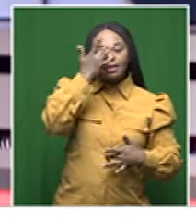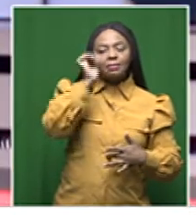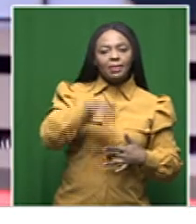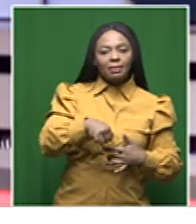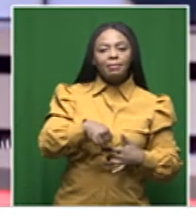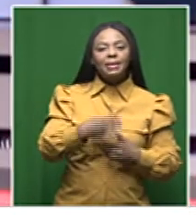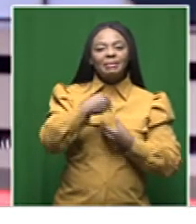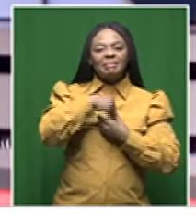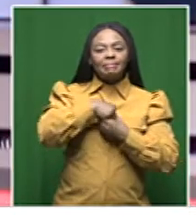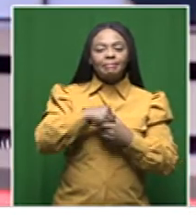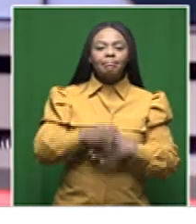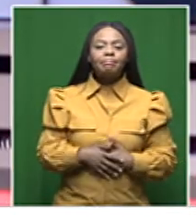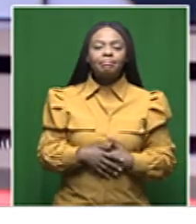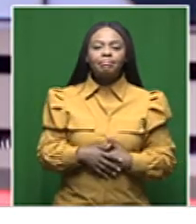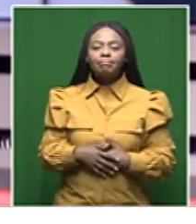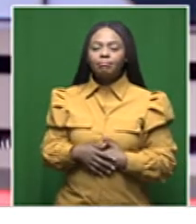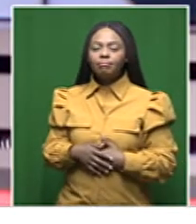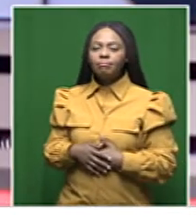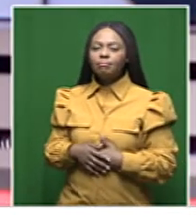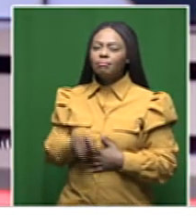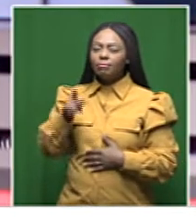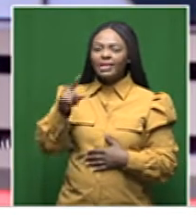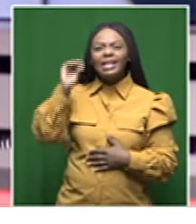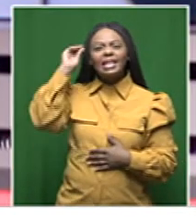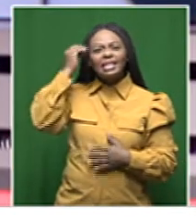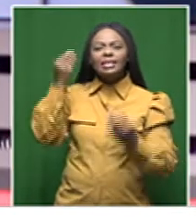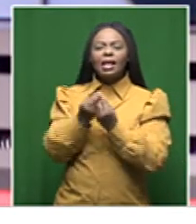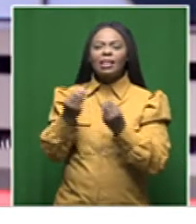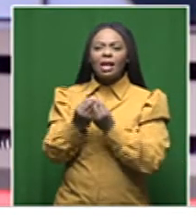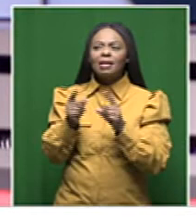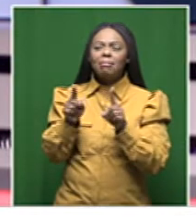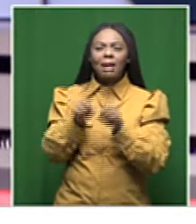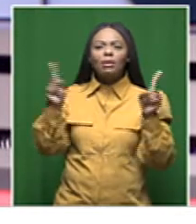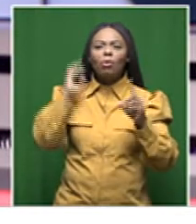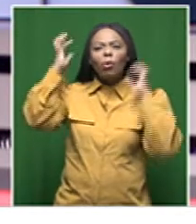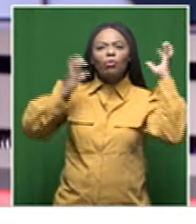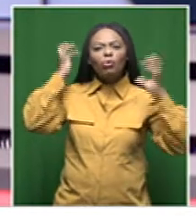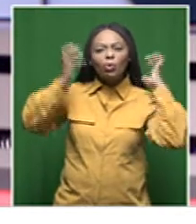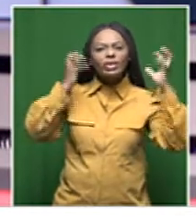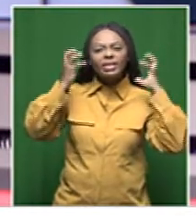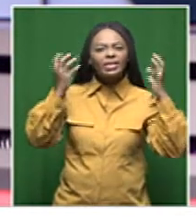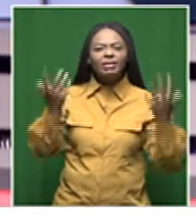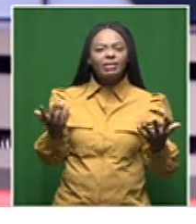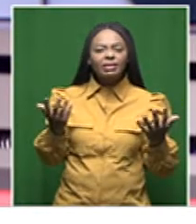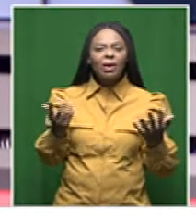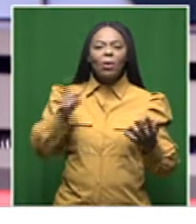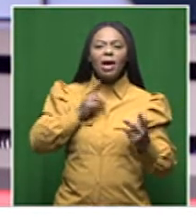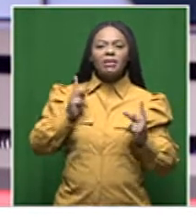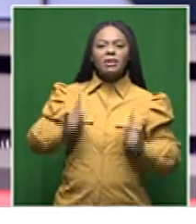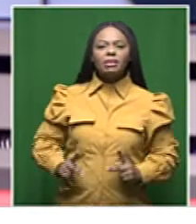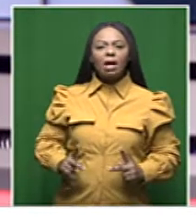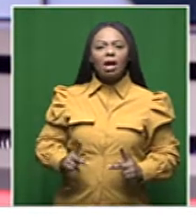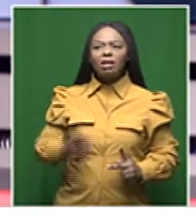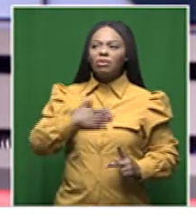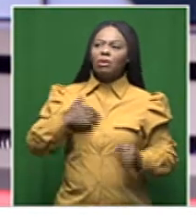So, such a time is an interesting and also confusing time for a couple that physically you think